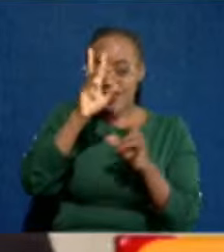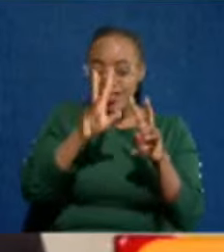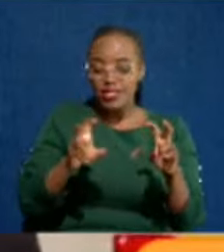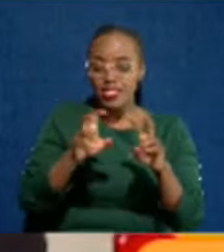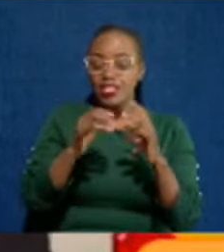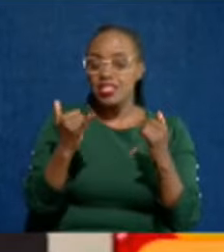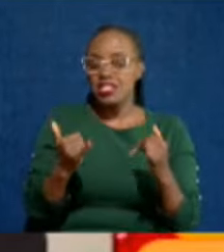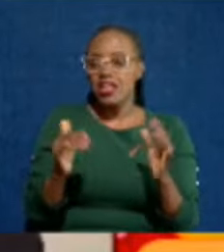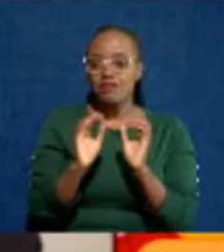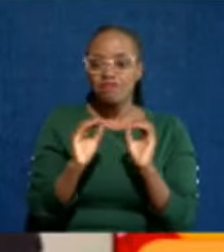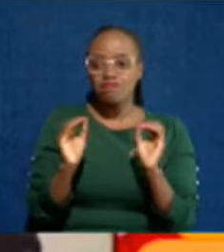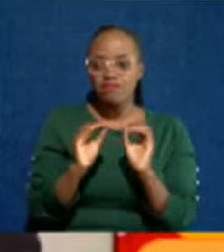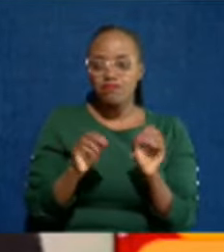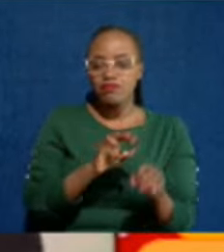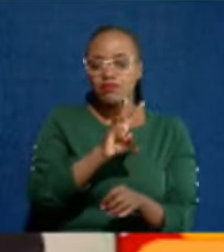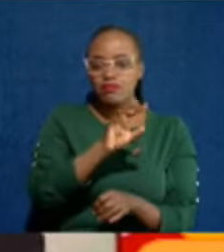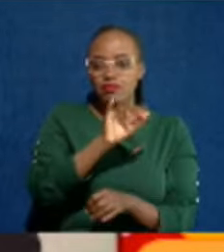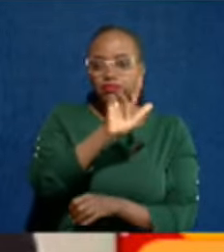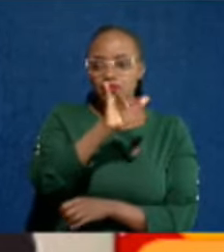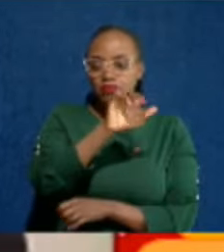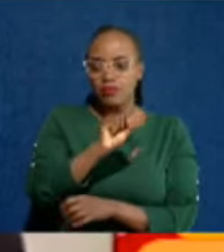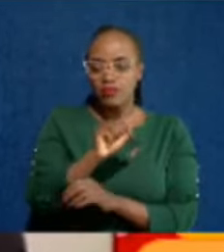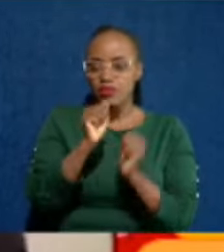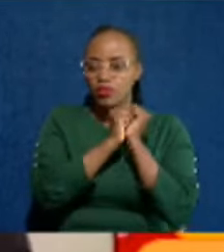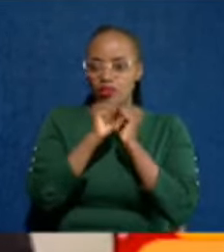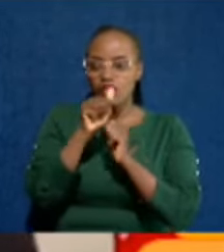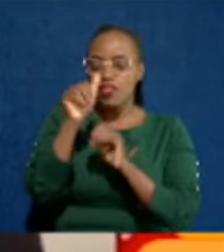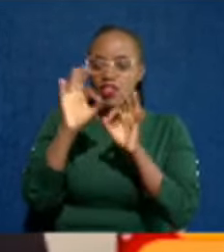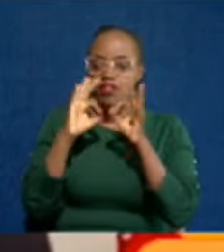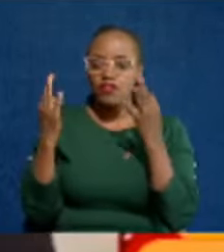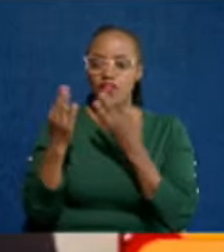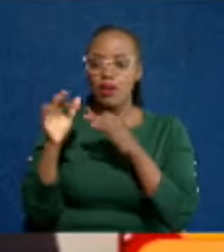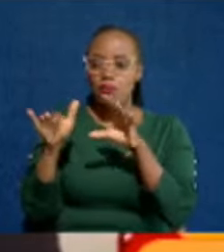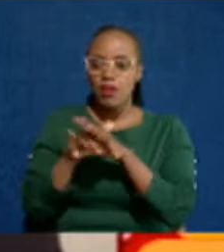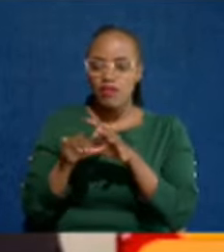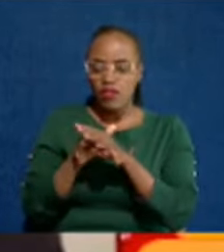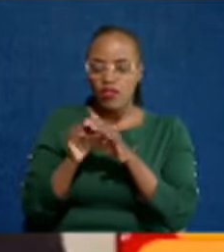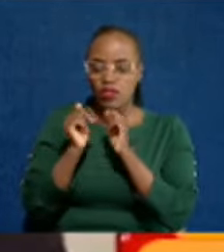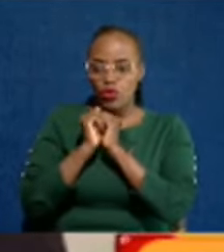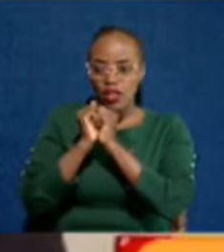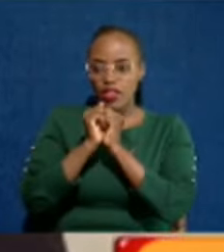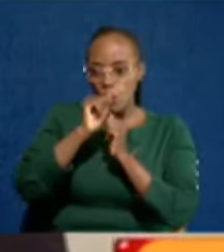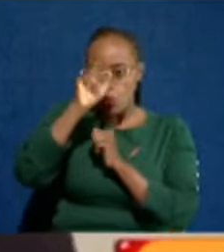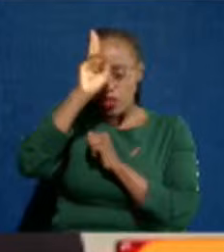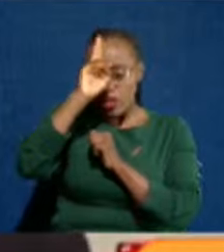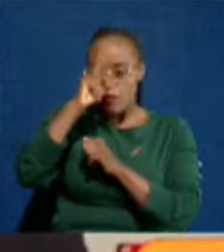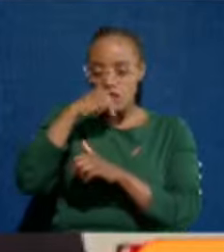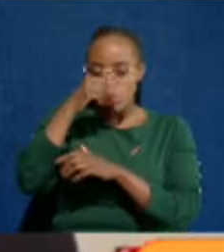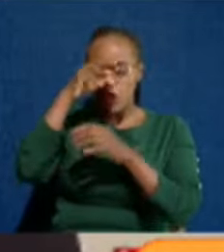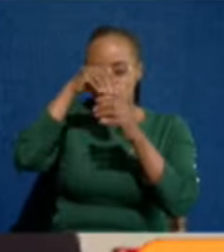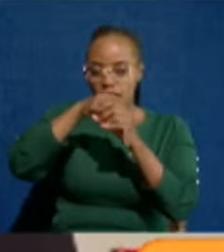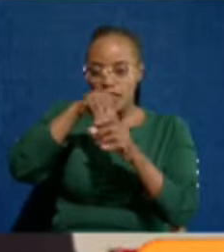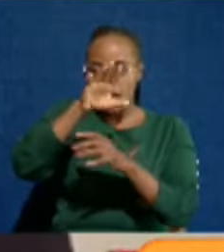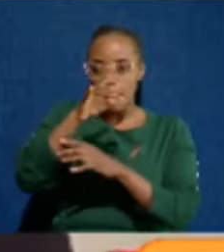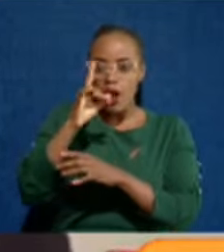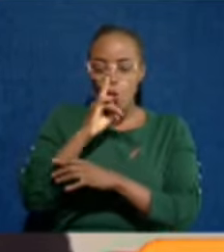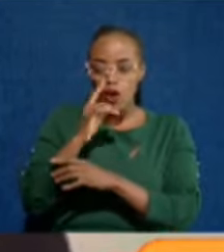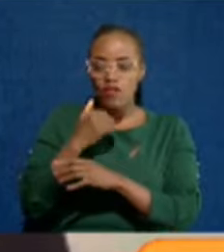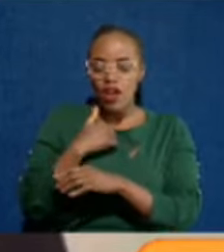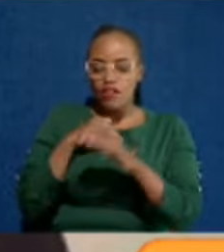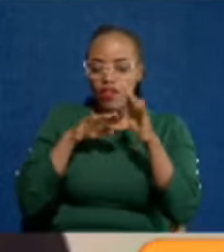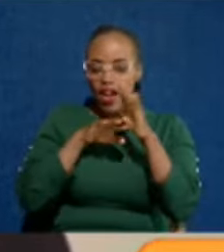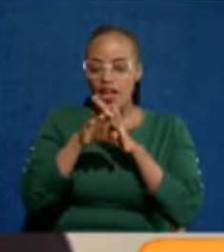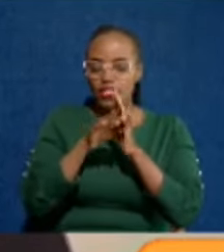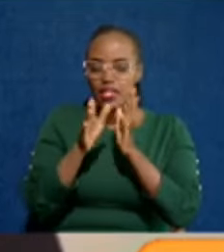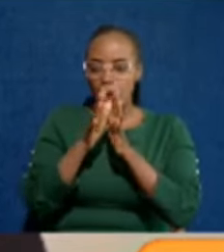the moment, Willis Otieno is, together with other family members, are with police officers who are inside his home. They have been able to access